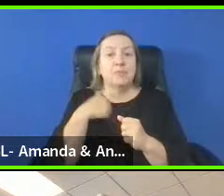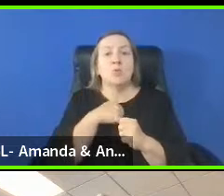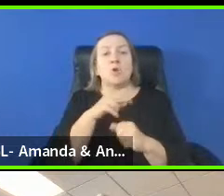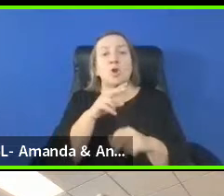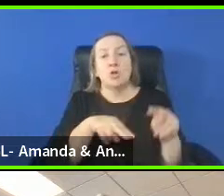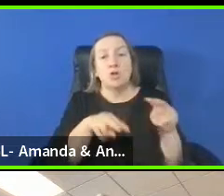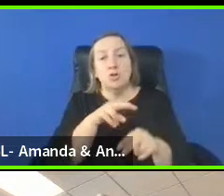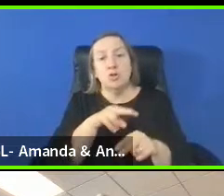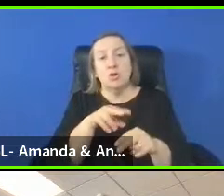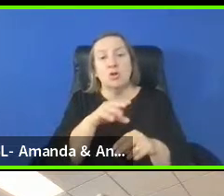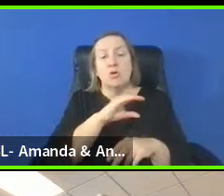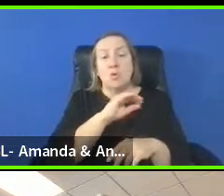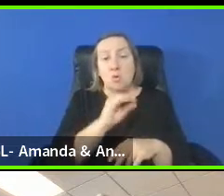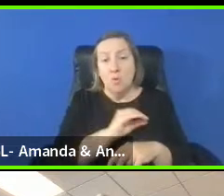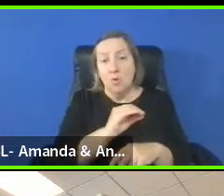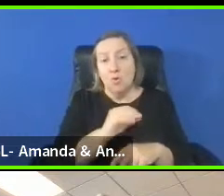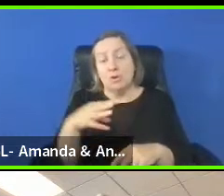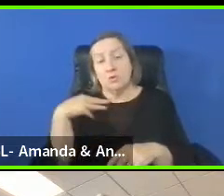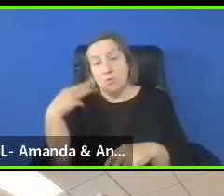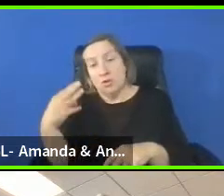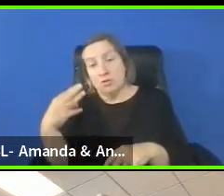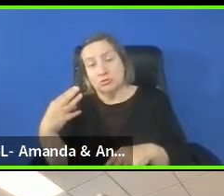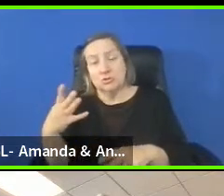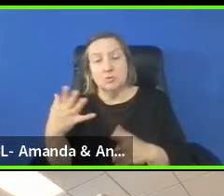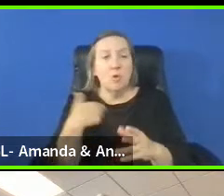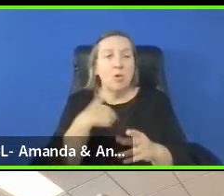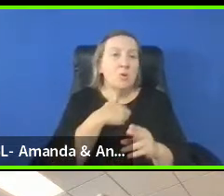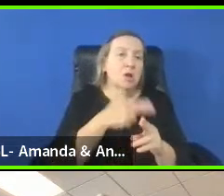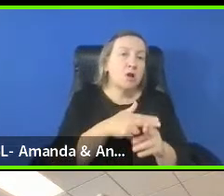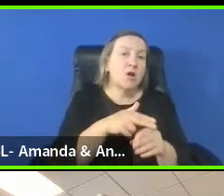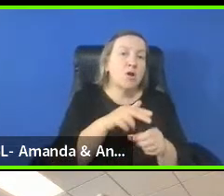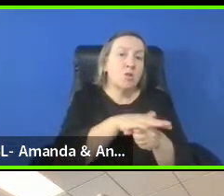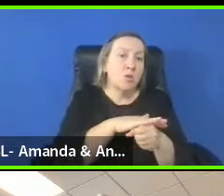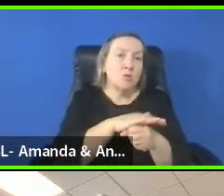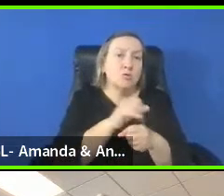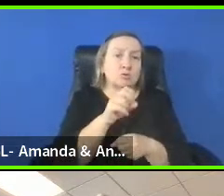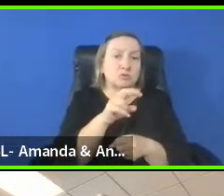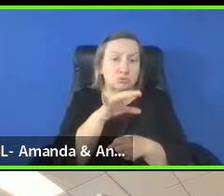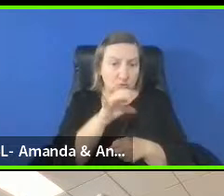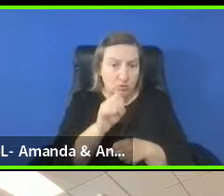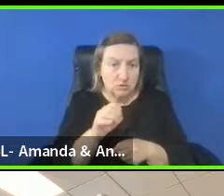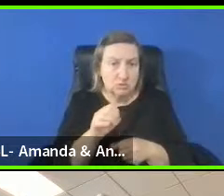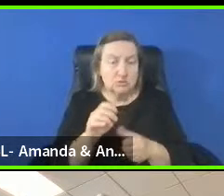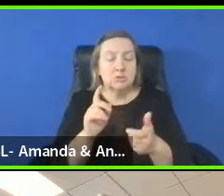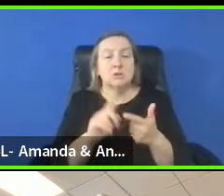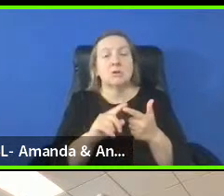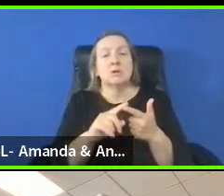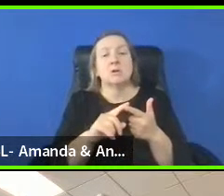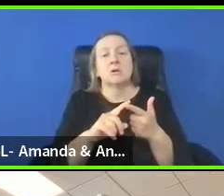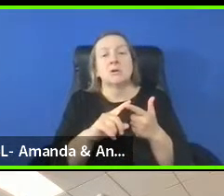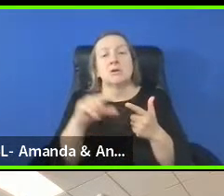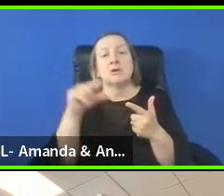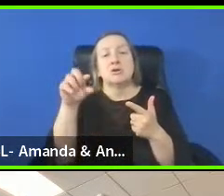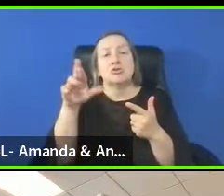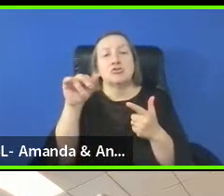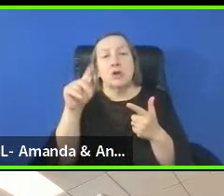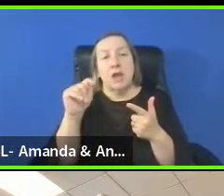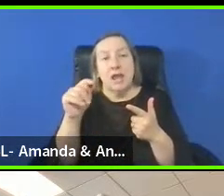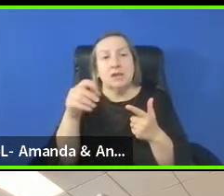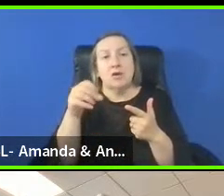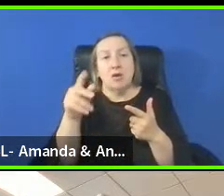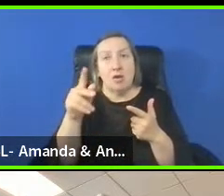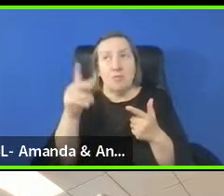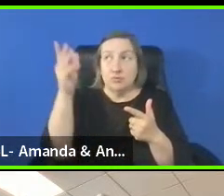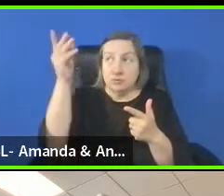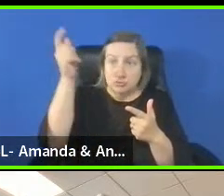at Oregon and Washington, or what we call the local sources. We're looking at grant